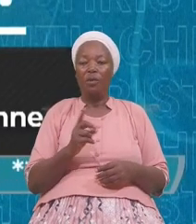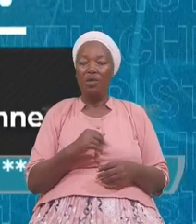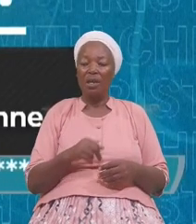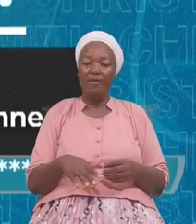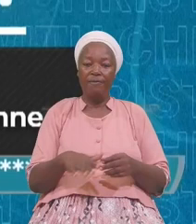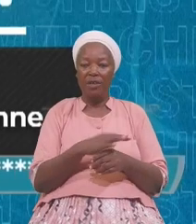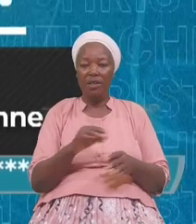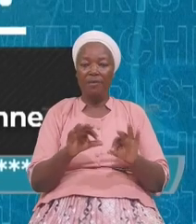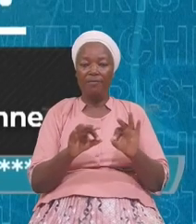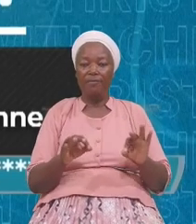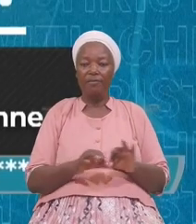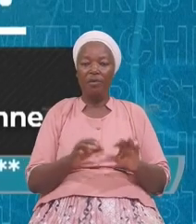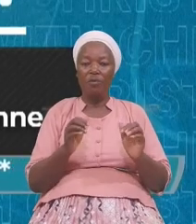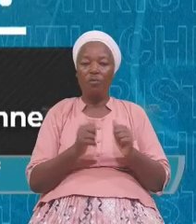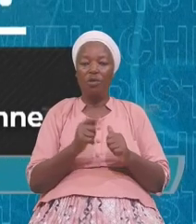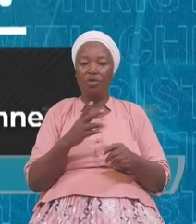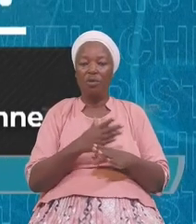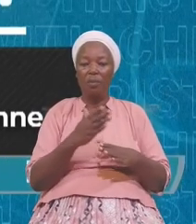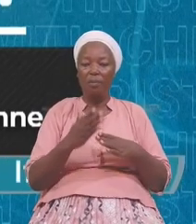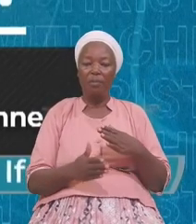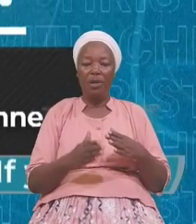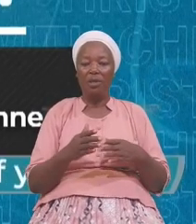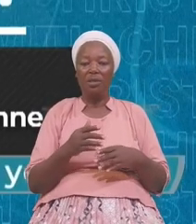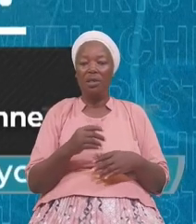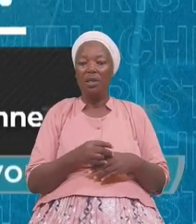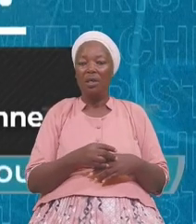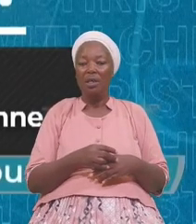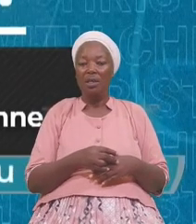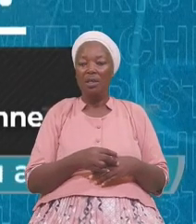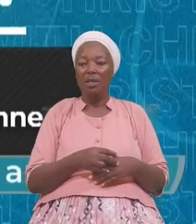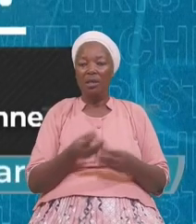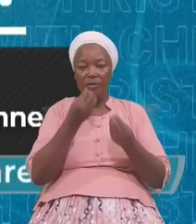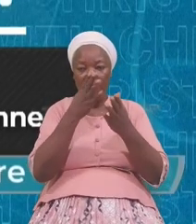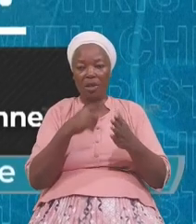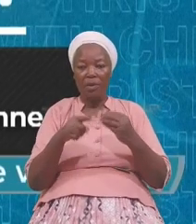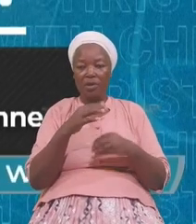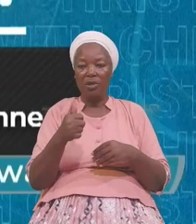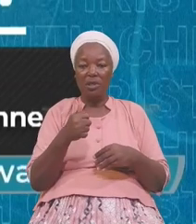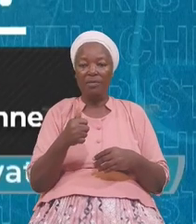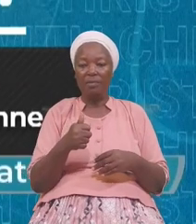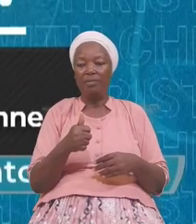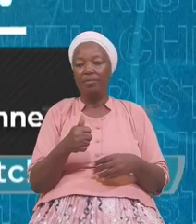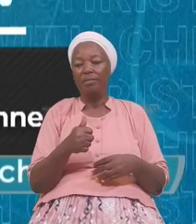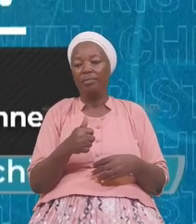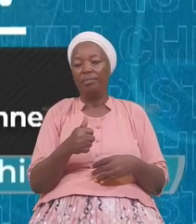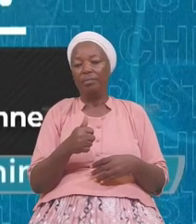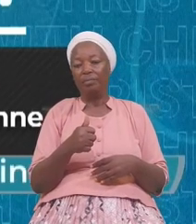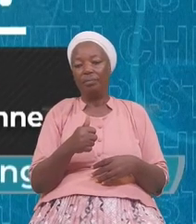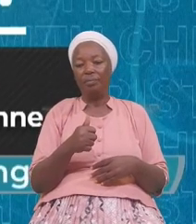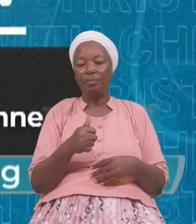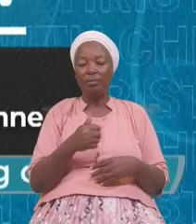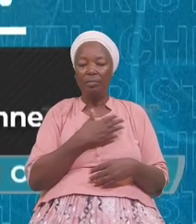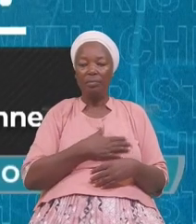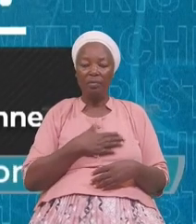form with your details so that we can capture those details and be able to help you. Please do